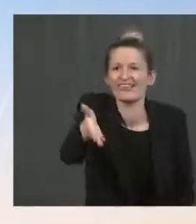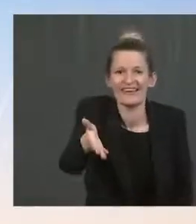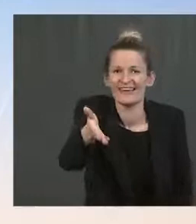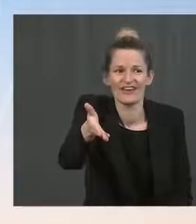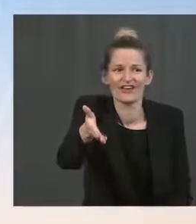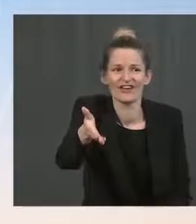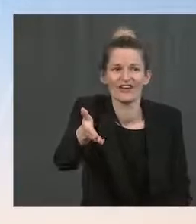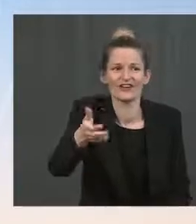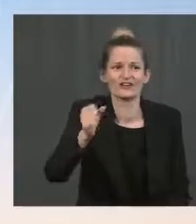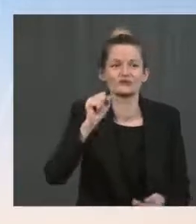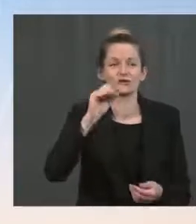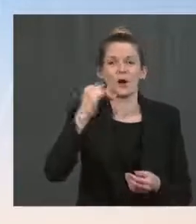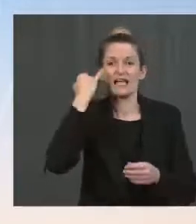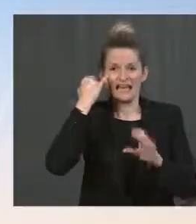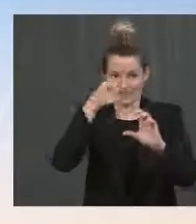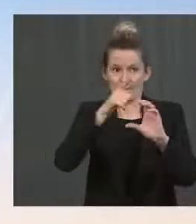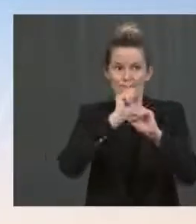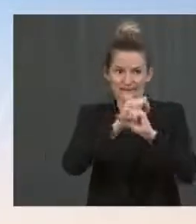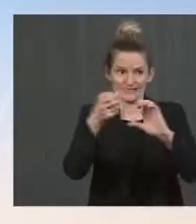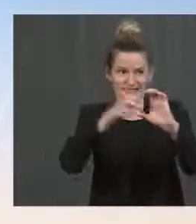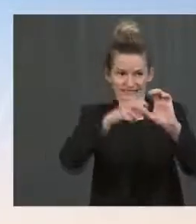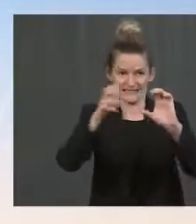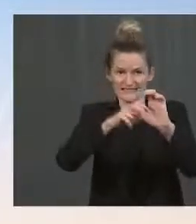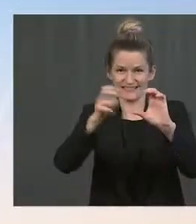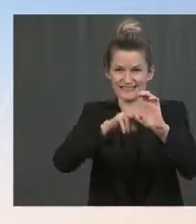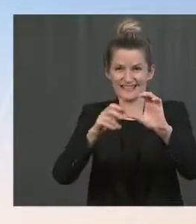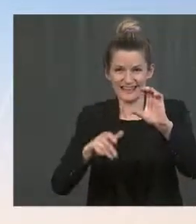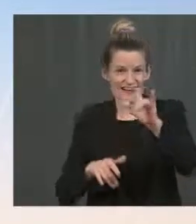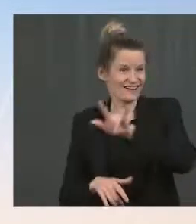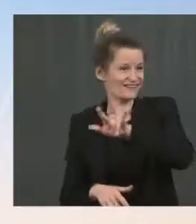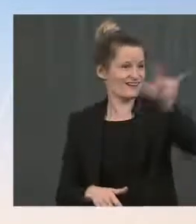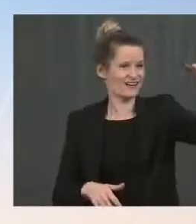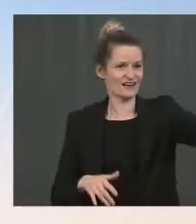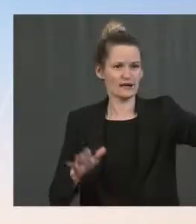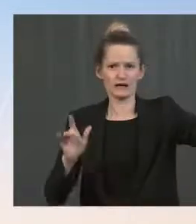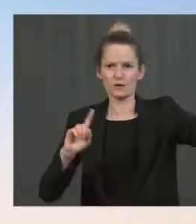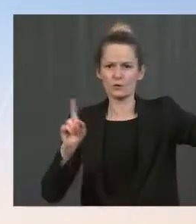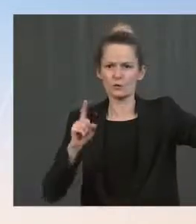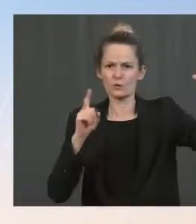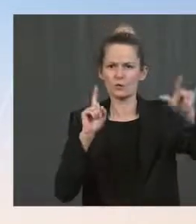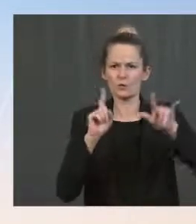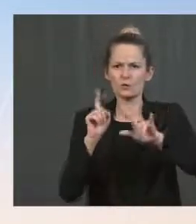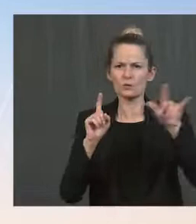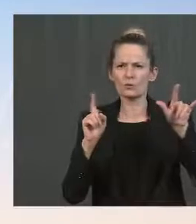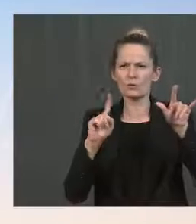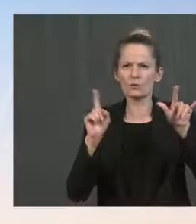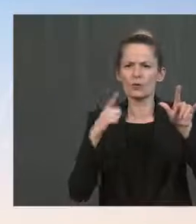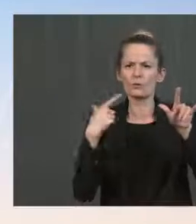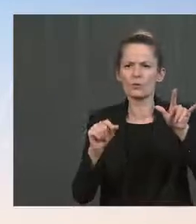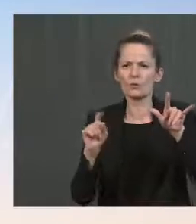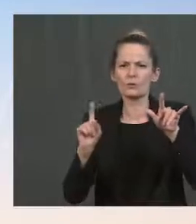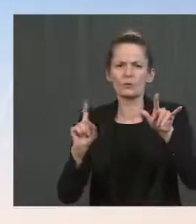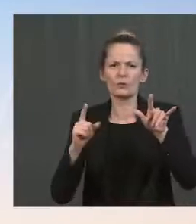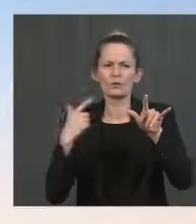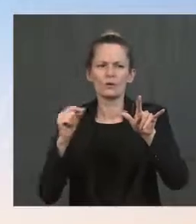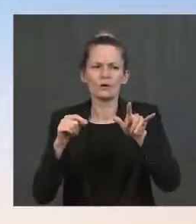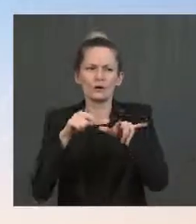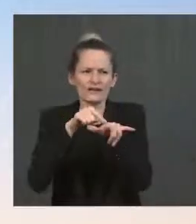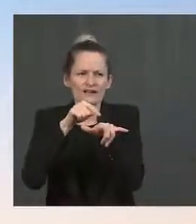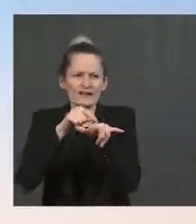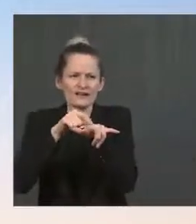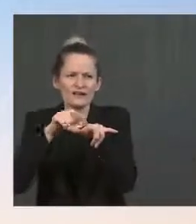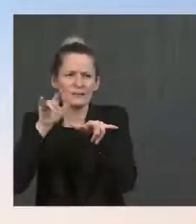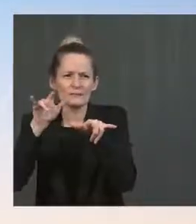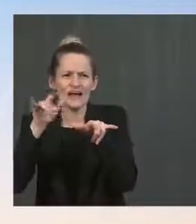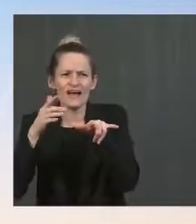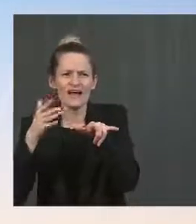land? So a number of these planes, they may have a handful of American citizens, but they may have several hundred